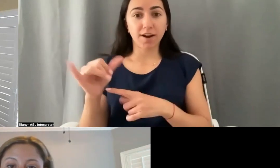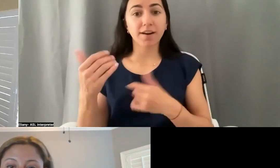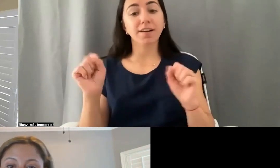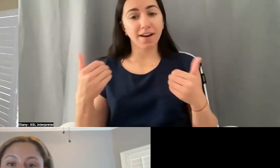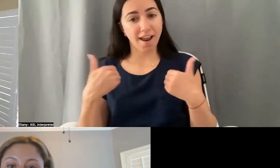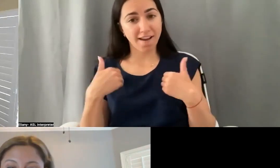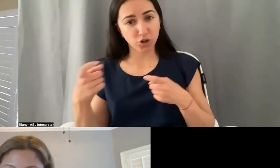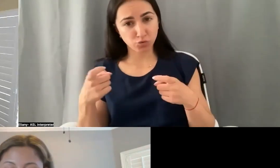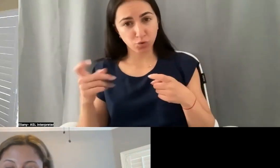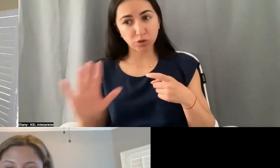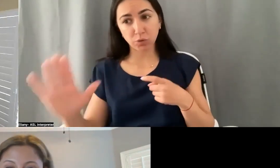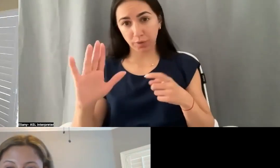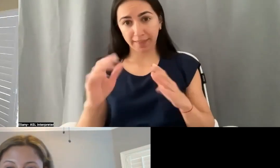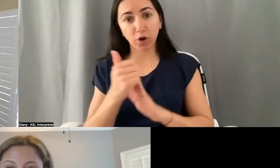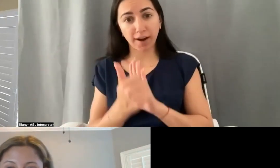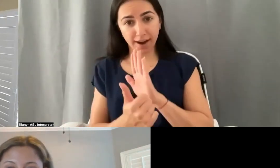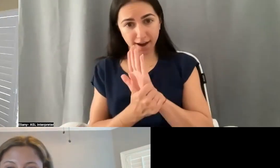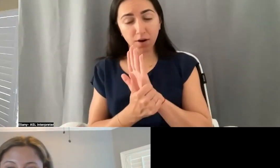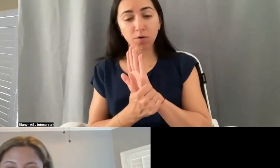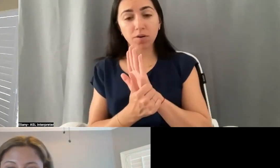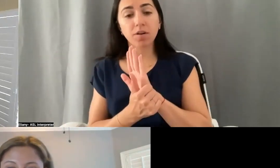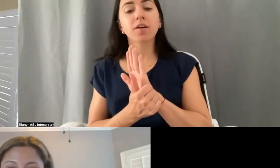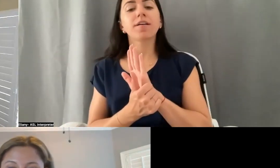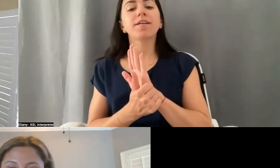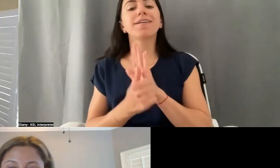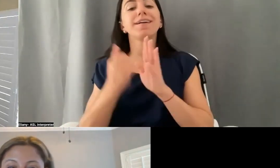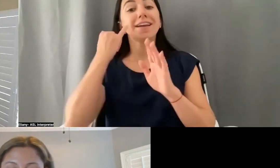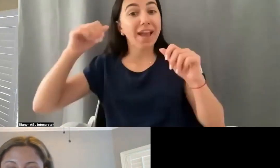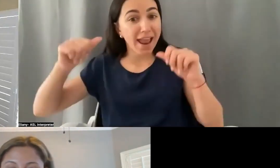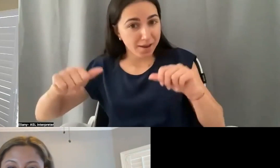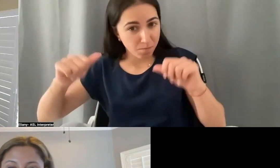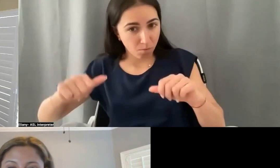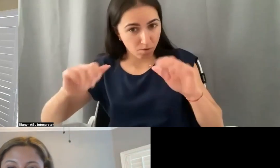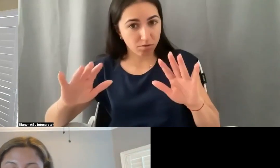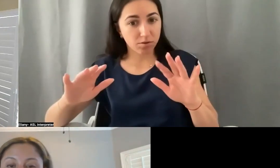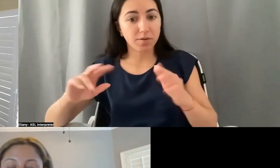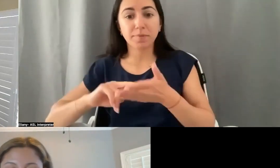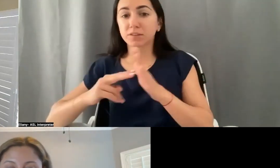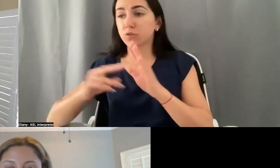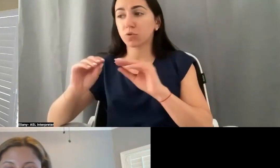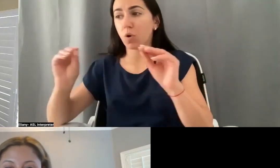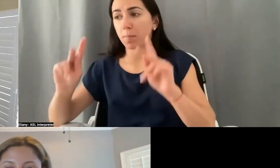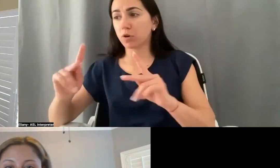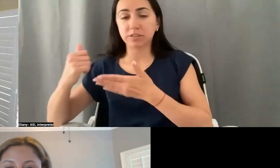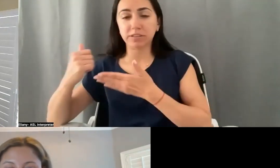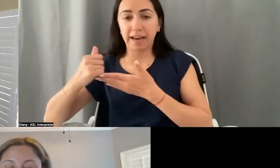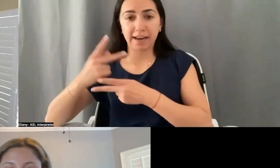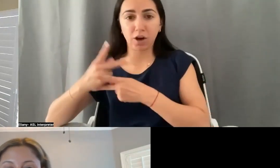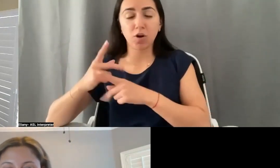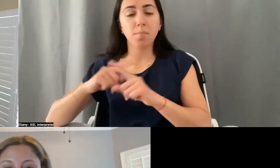and access to their own ABLE account as long as they have capacity and they're not under a guardianship, but not for the special needs